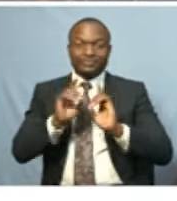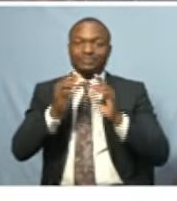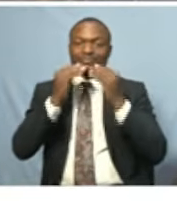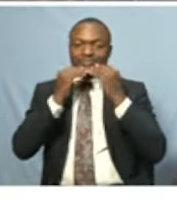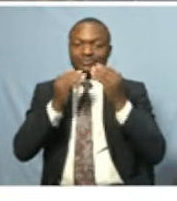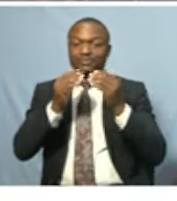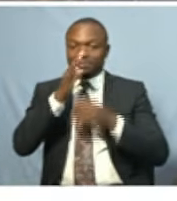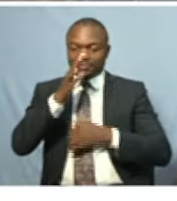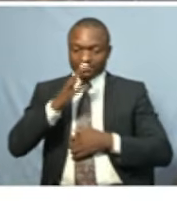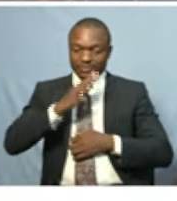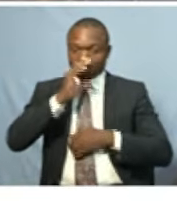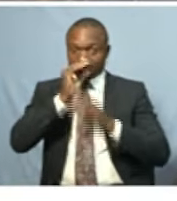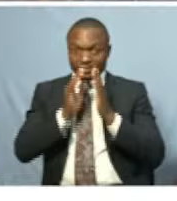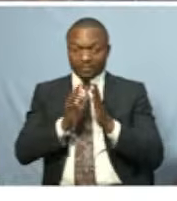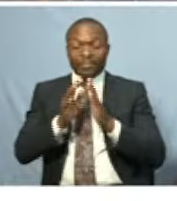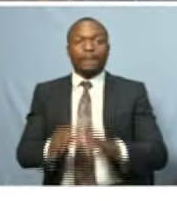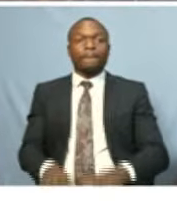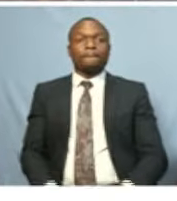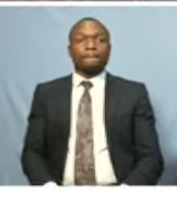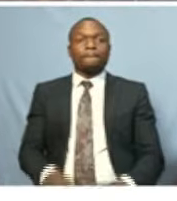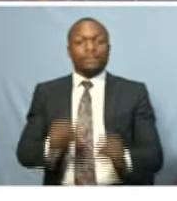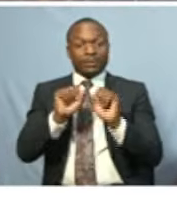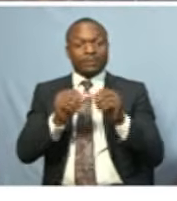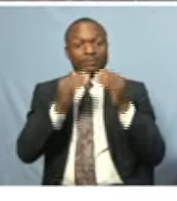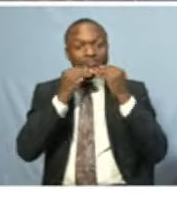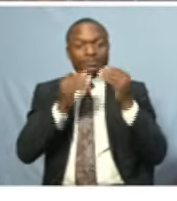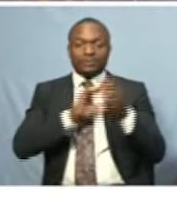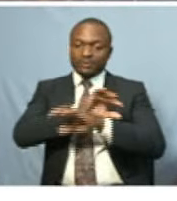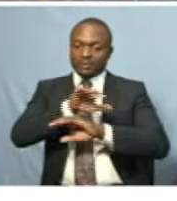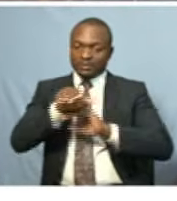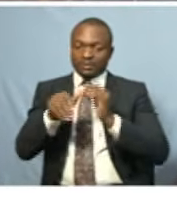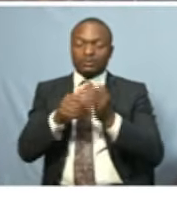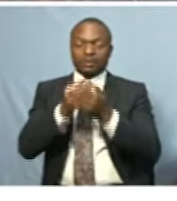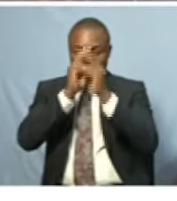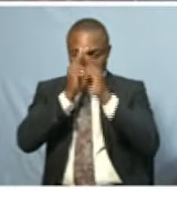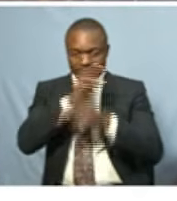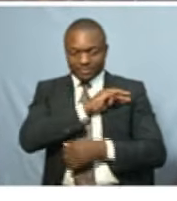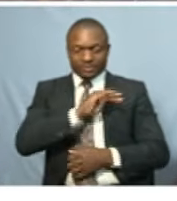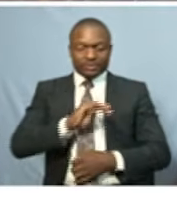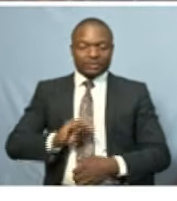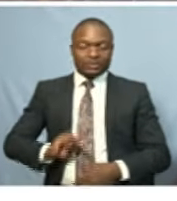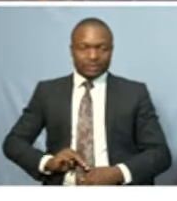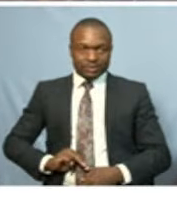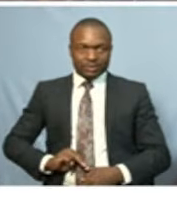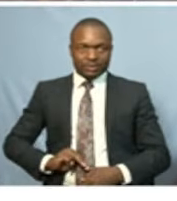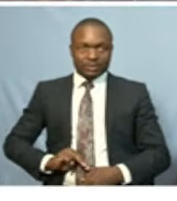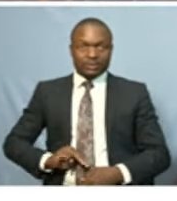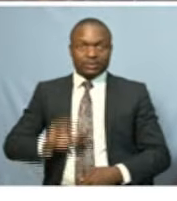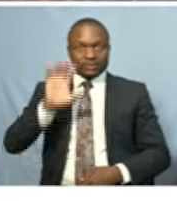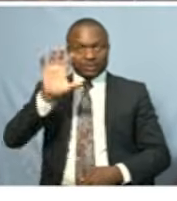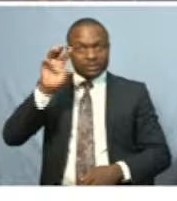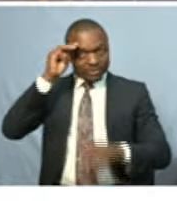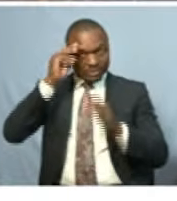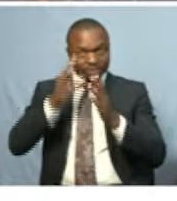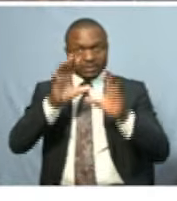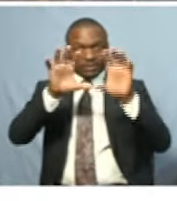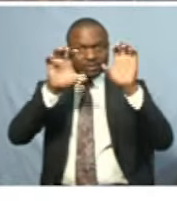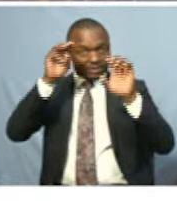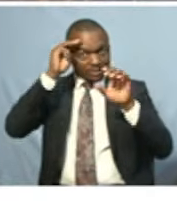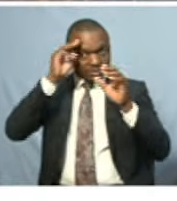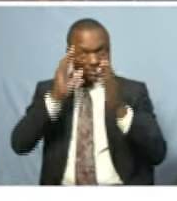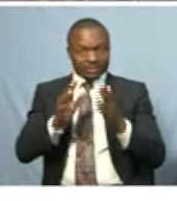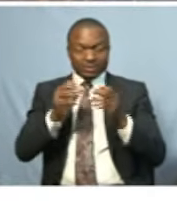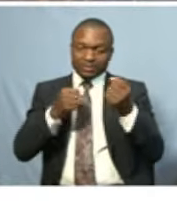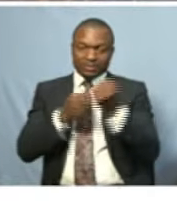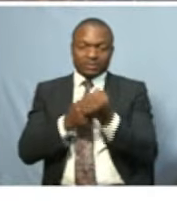Thank you, Madam Speaker. Madam Speaker, let me thank all the honourable members, provincial ministers, cabinet ministers